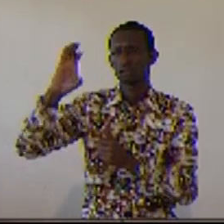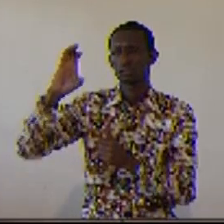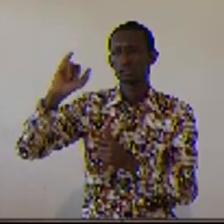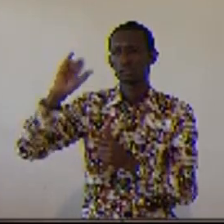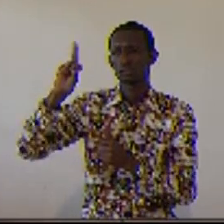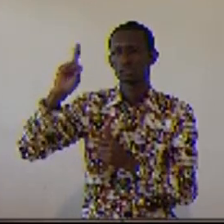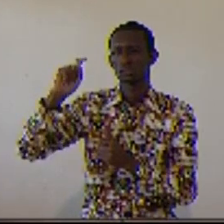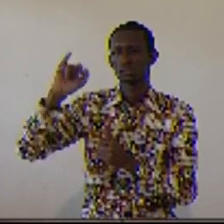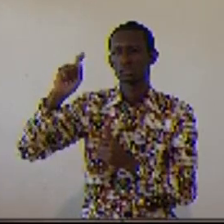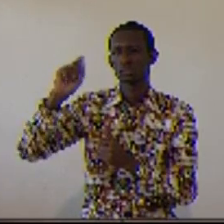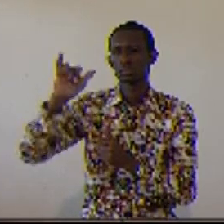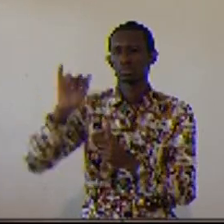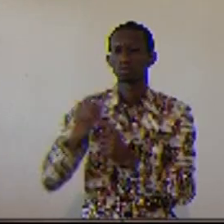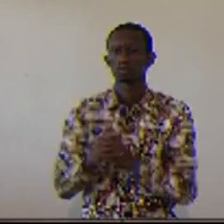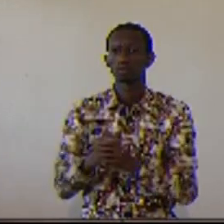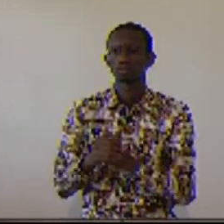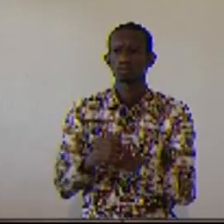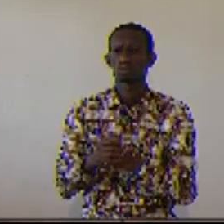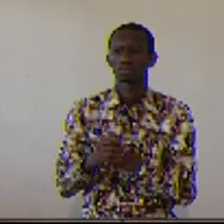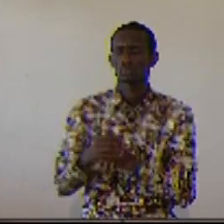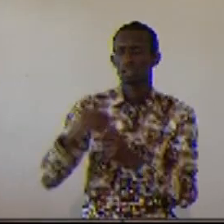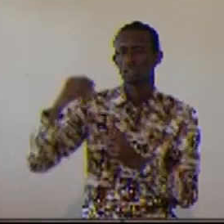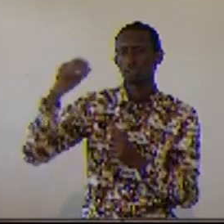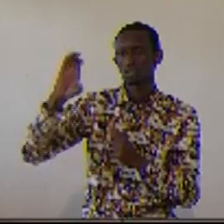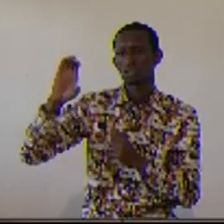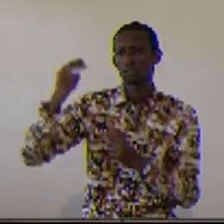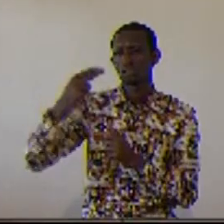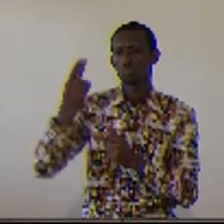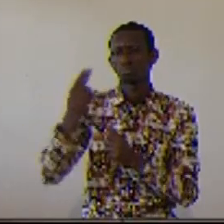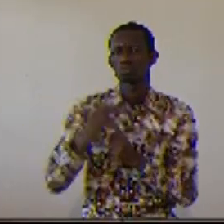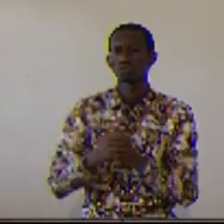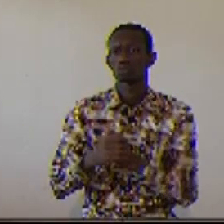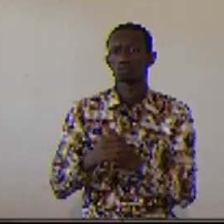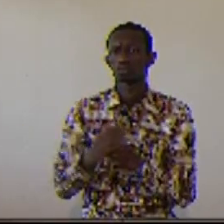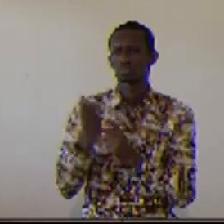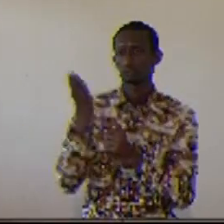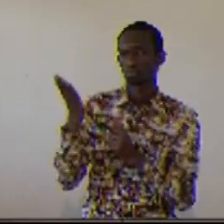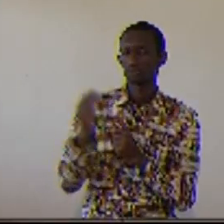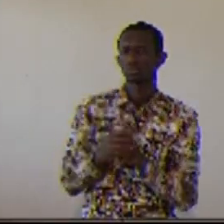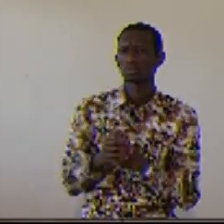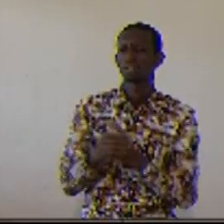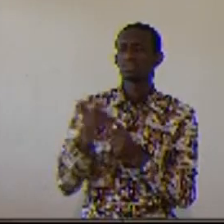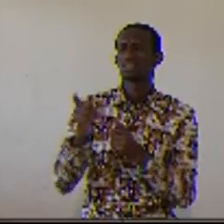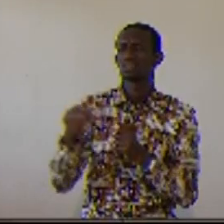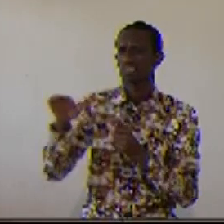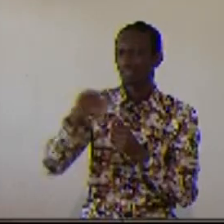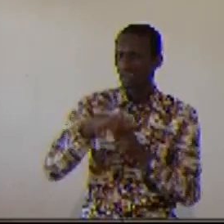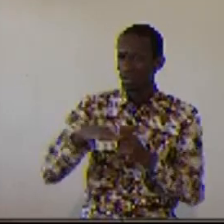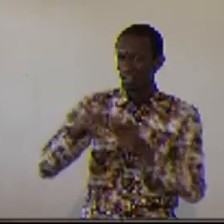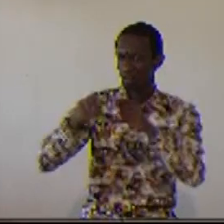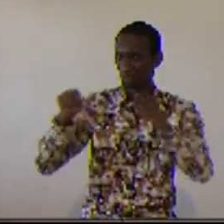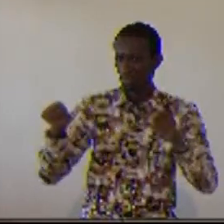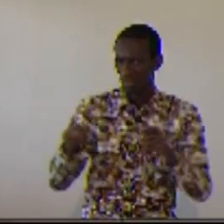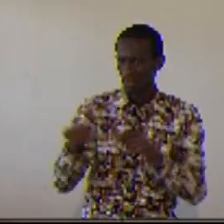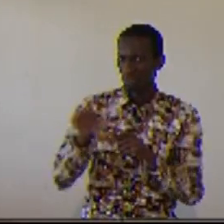formed, CH2 with this one and the hydrogen ions, this is localized. It is on